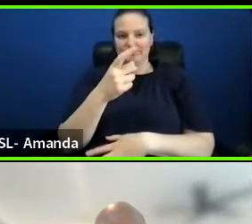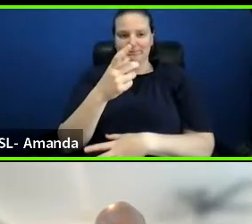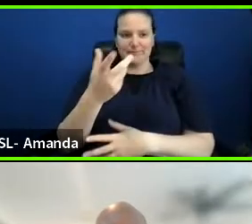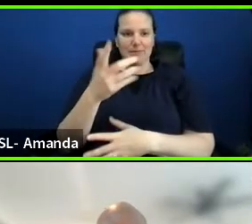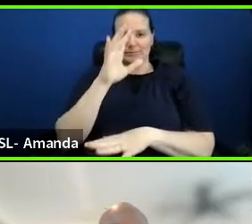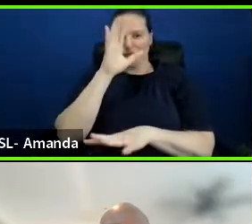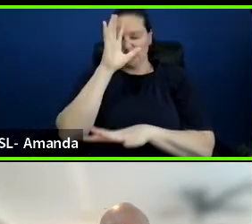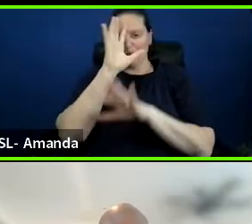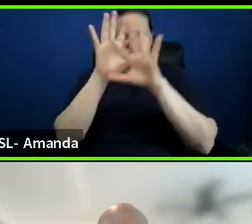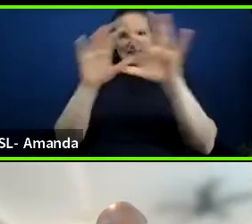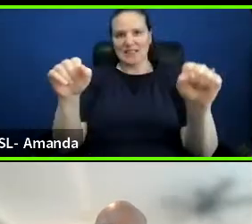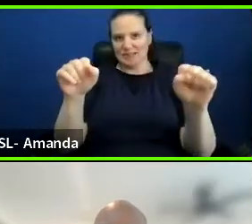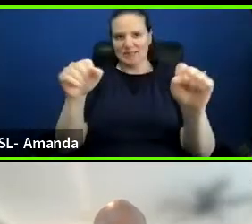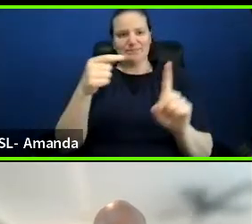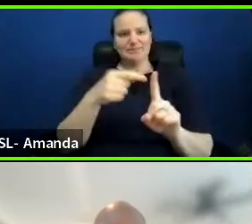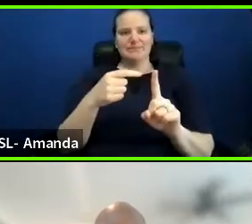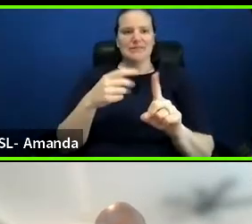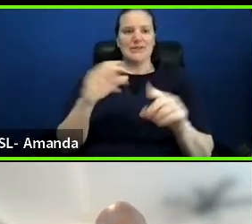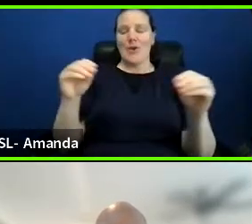kind of boring.